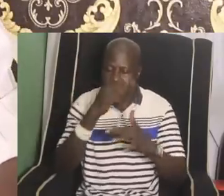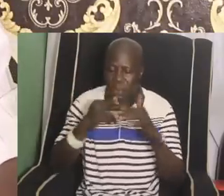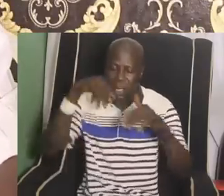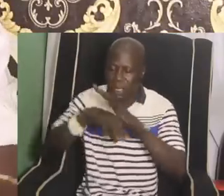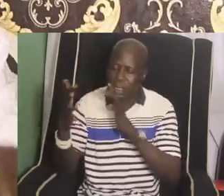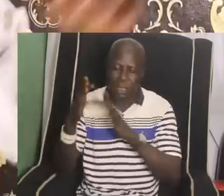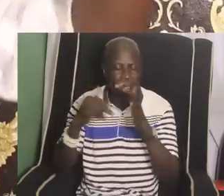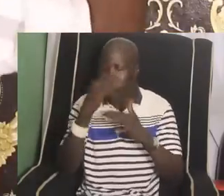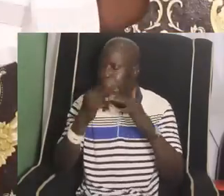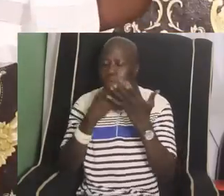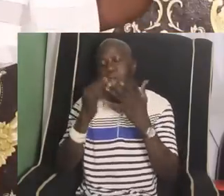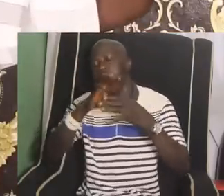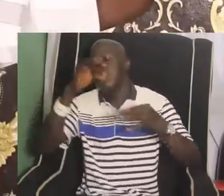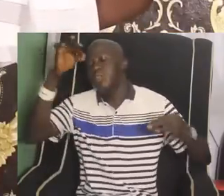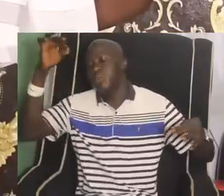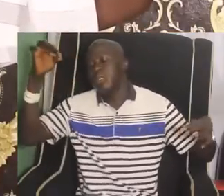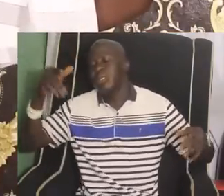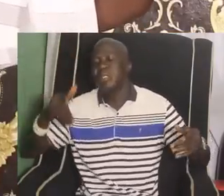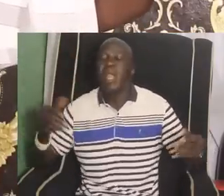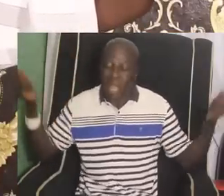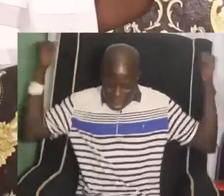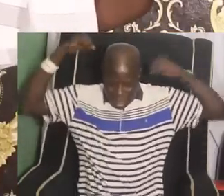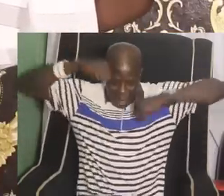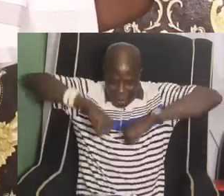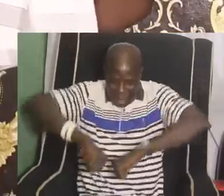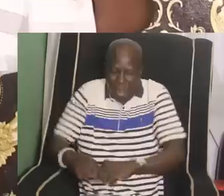oluwa jesu ero